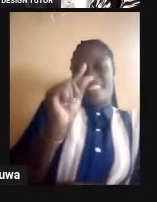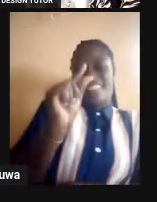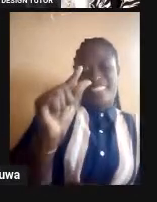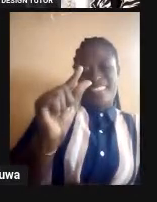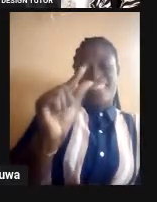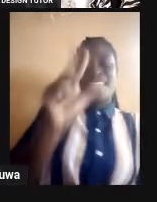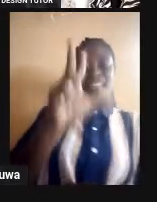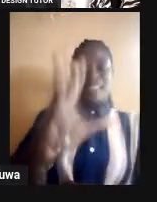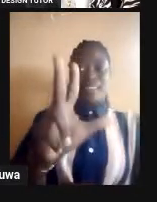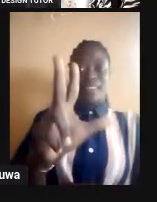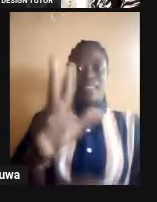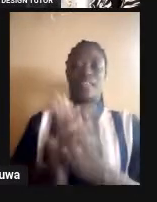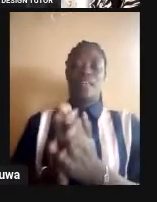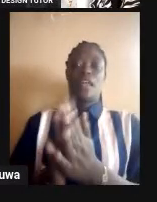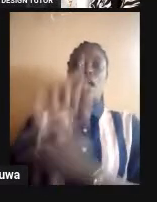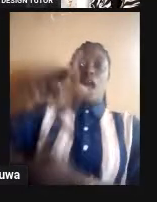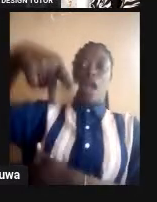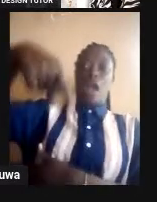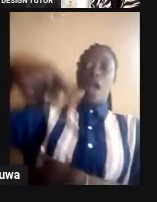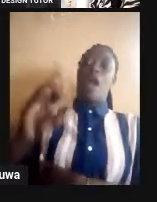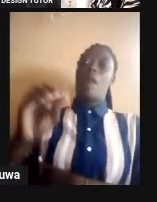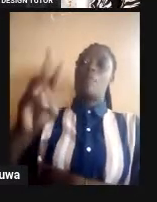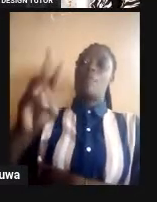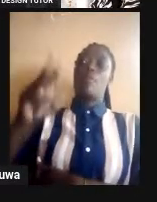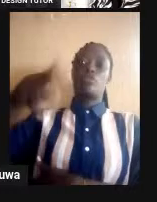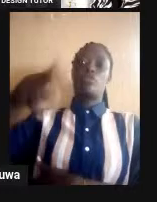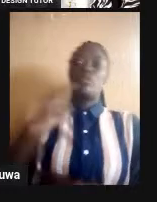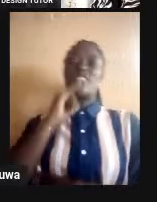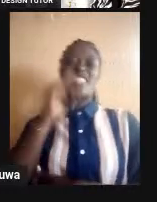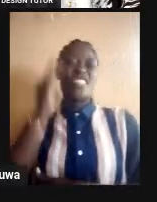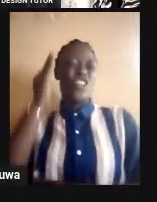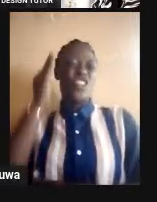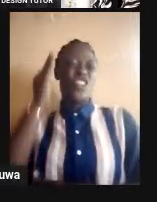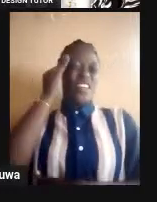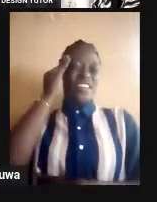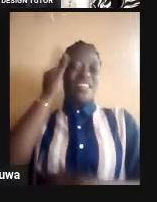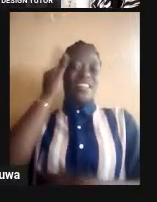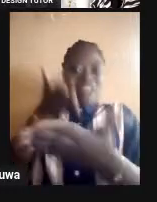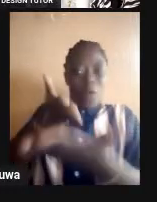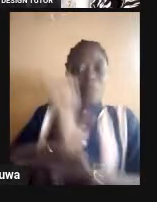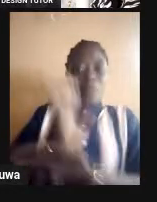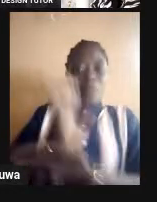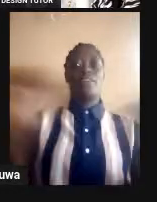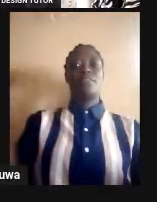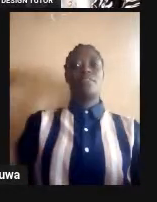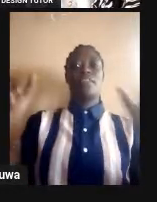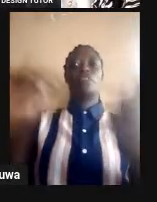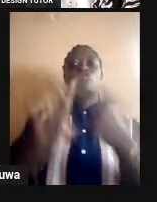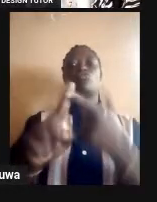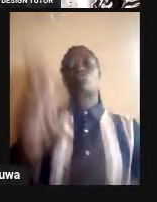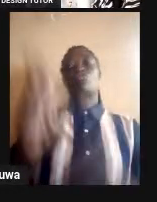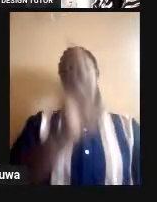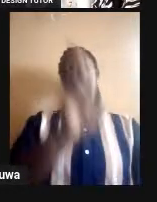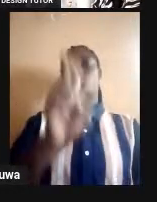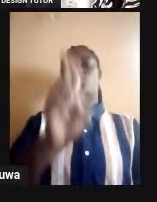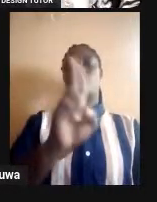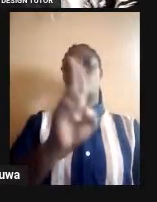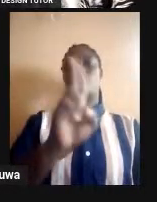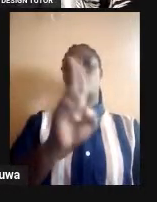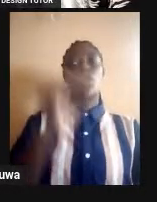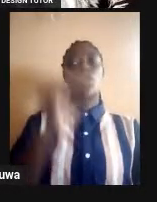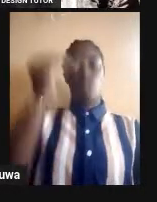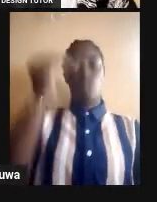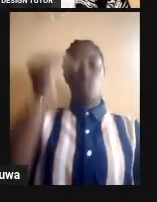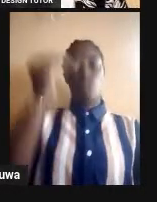right size to use, right? Knowing which size to use for what.